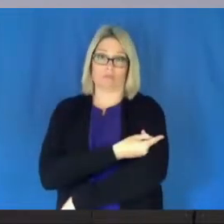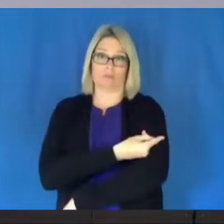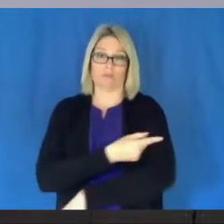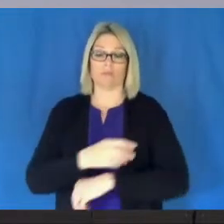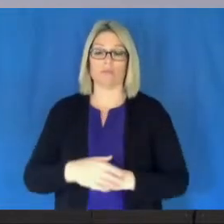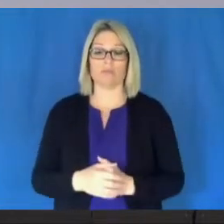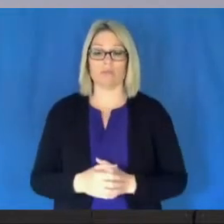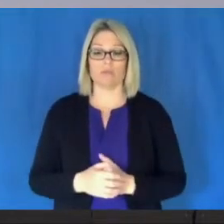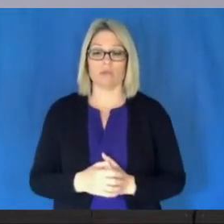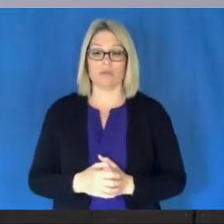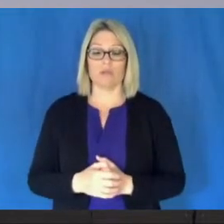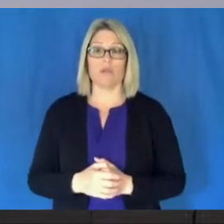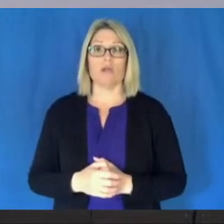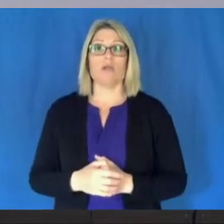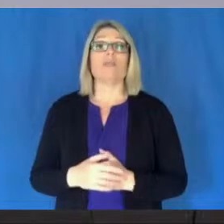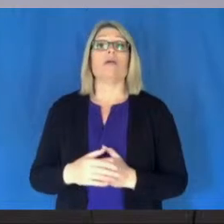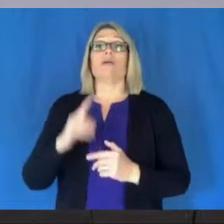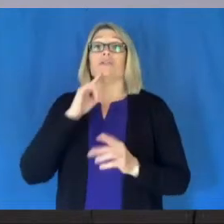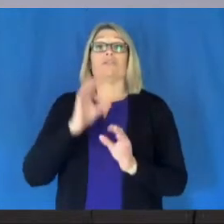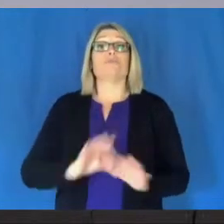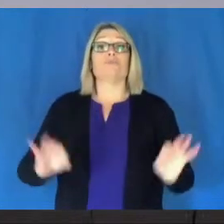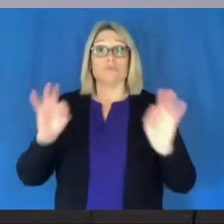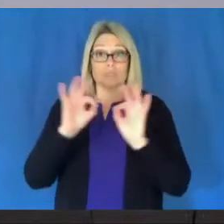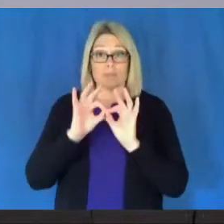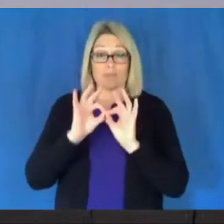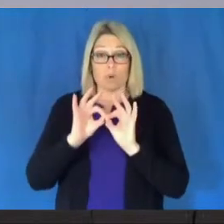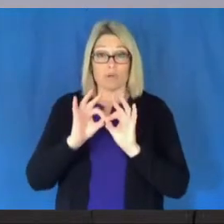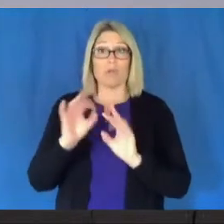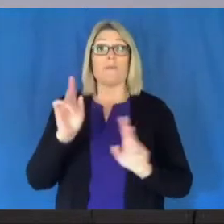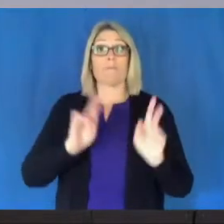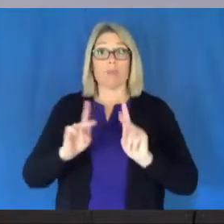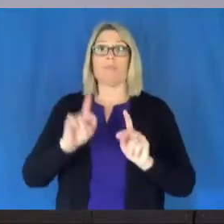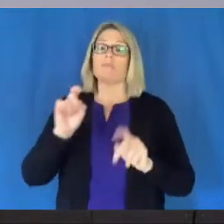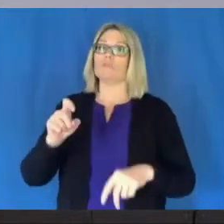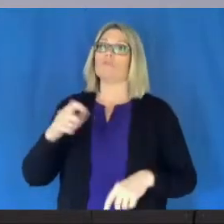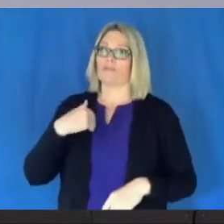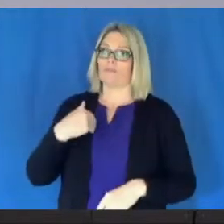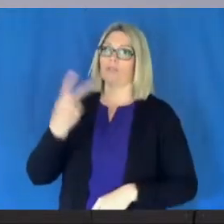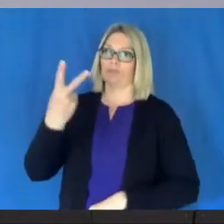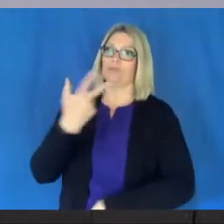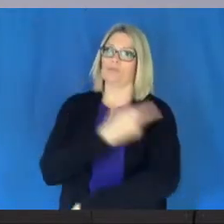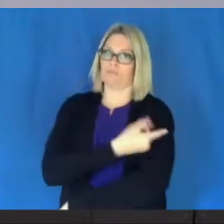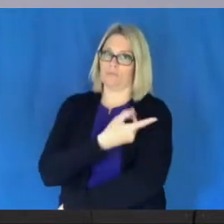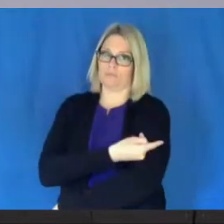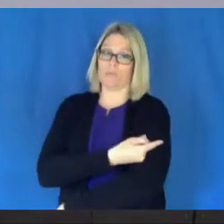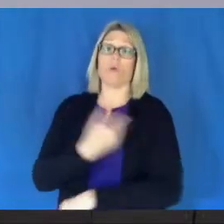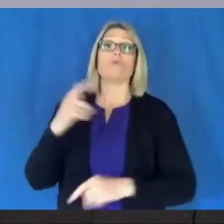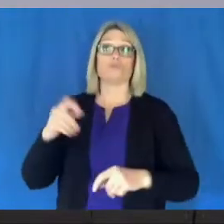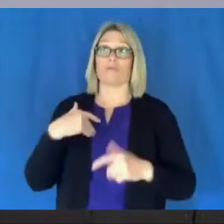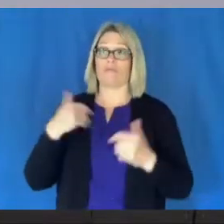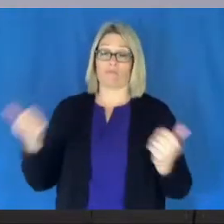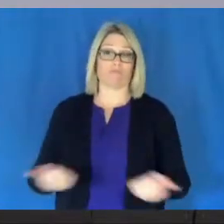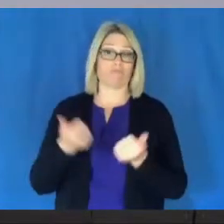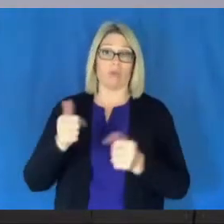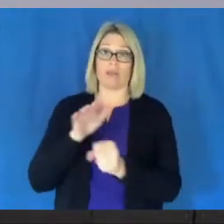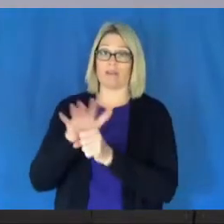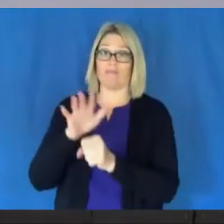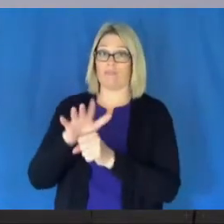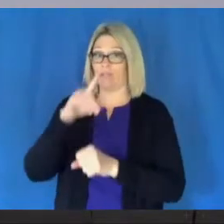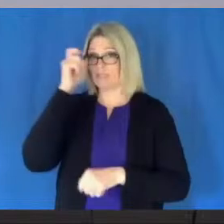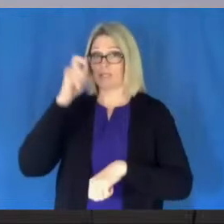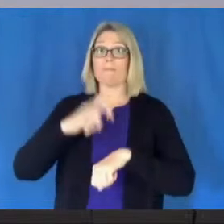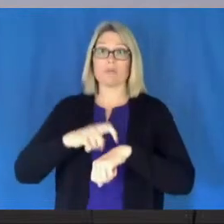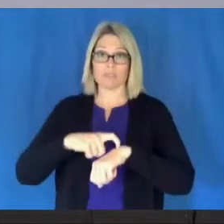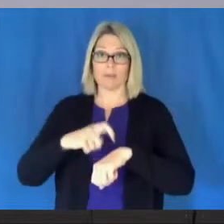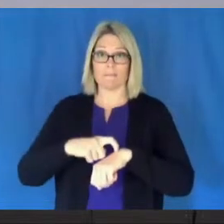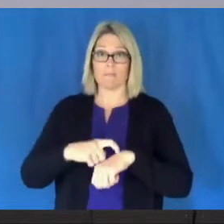really important that we get people vaccinated with 2 doses, and we'll have enough supply during the summer. So by